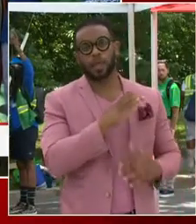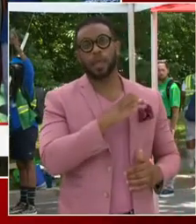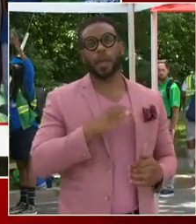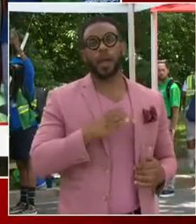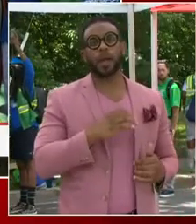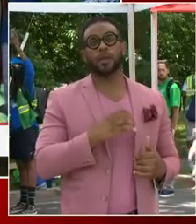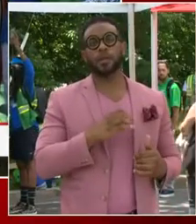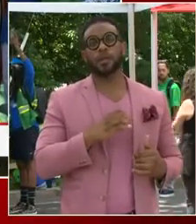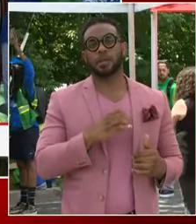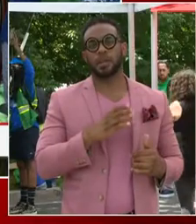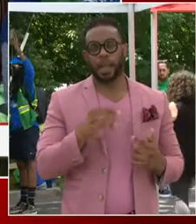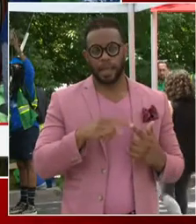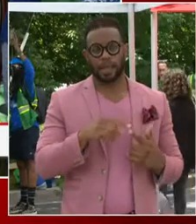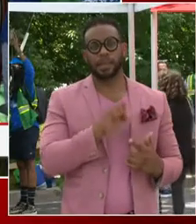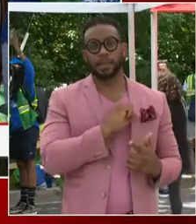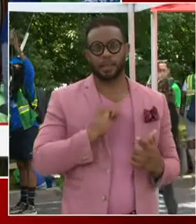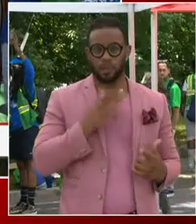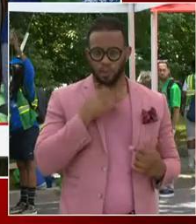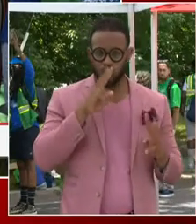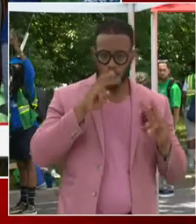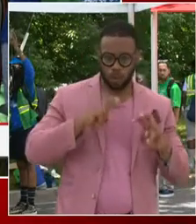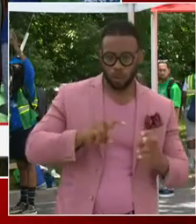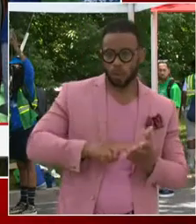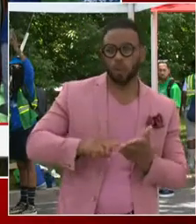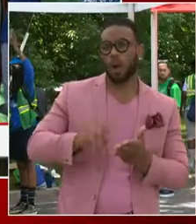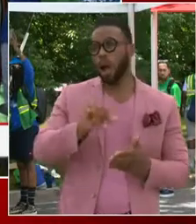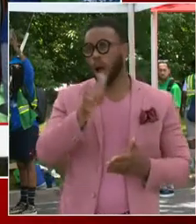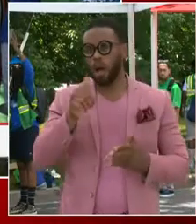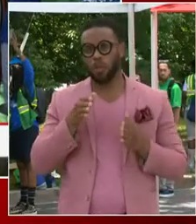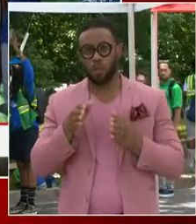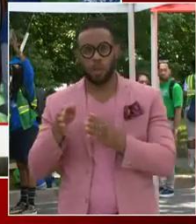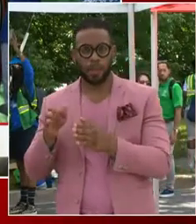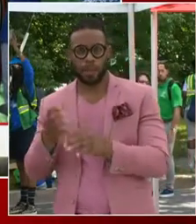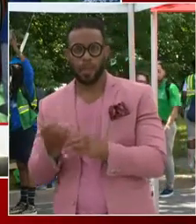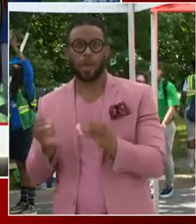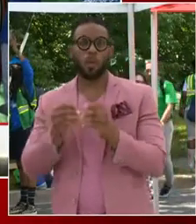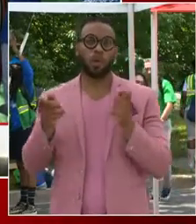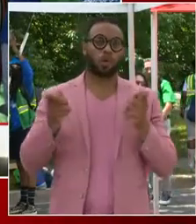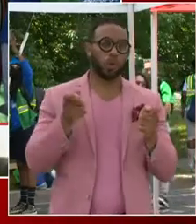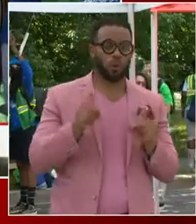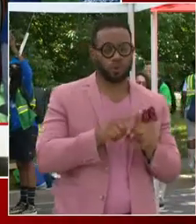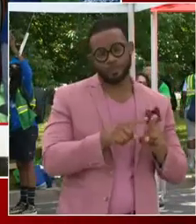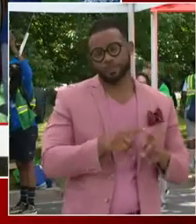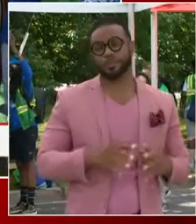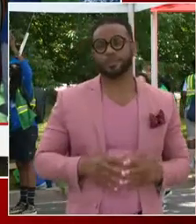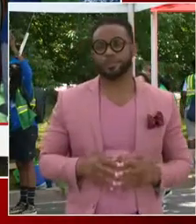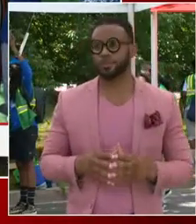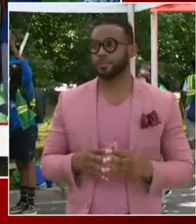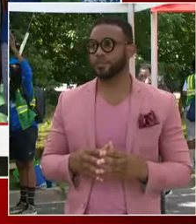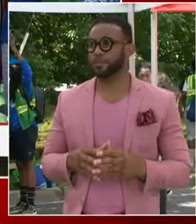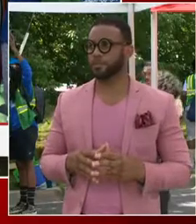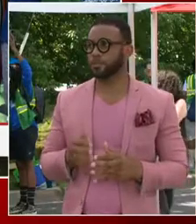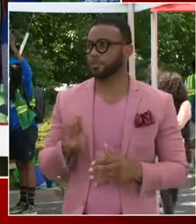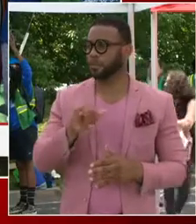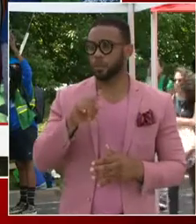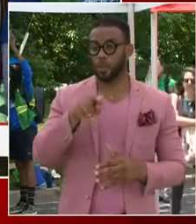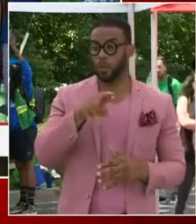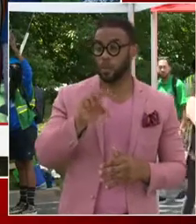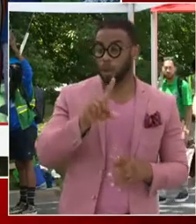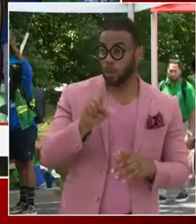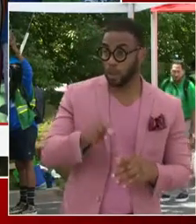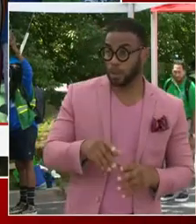Congress. And we will explore other methods to get more control as well. Any other press